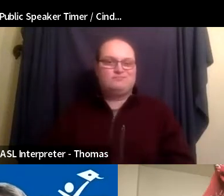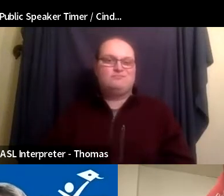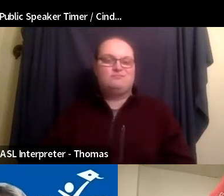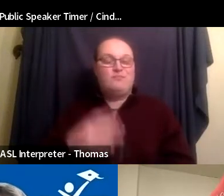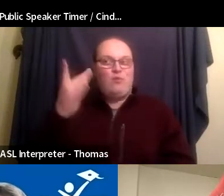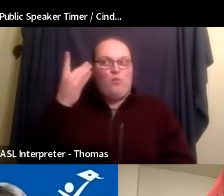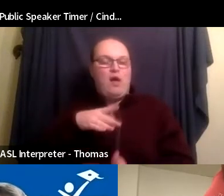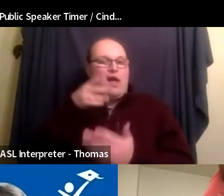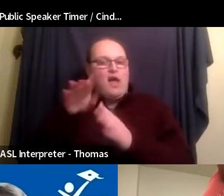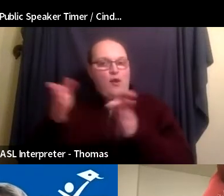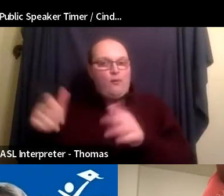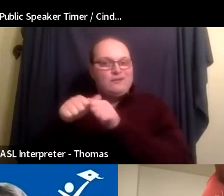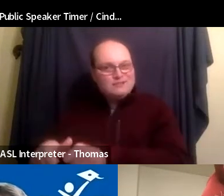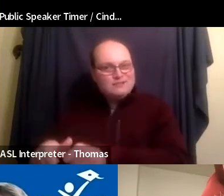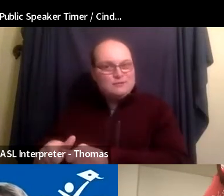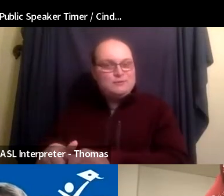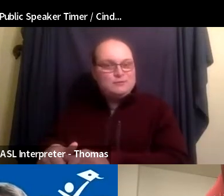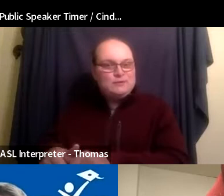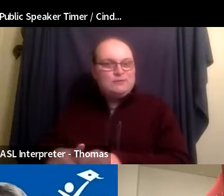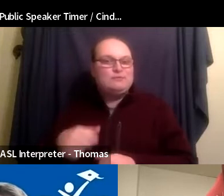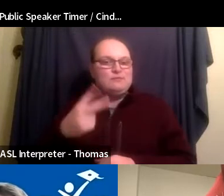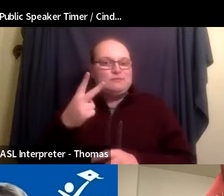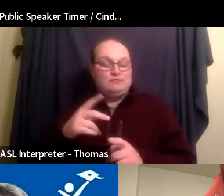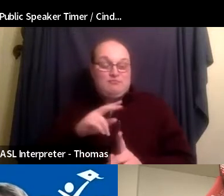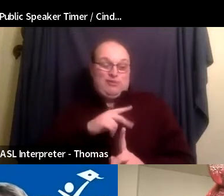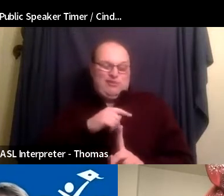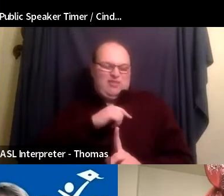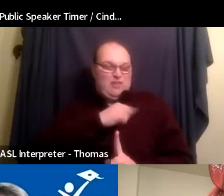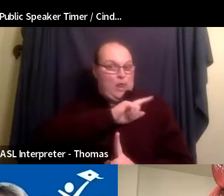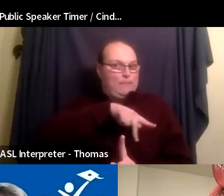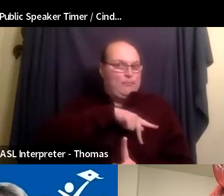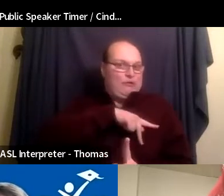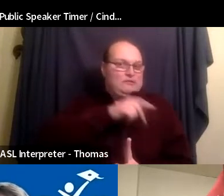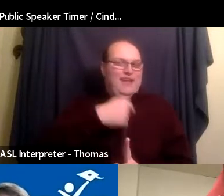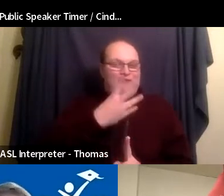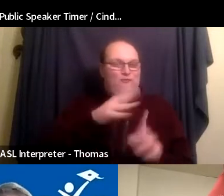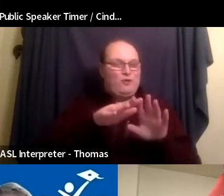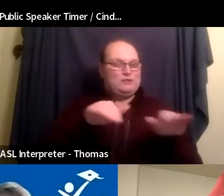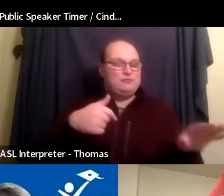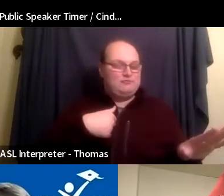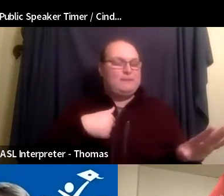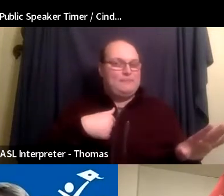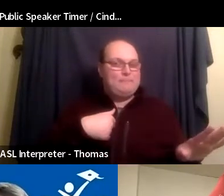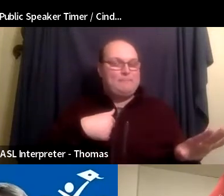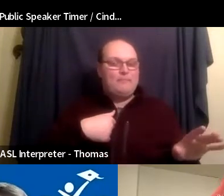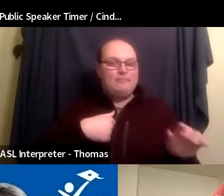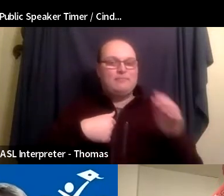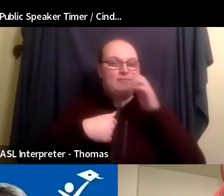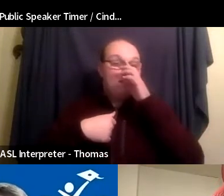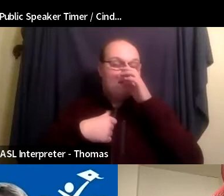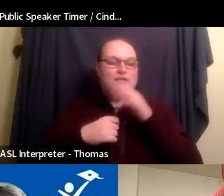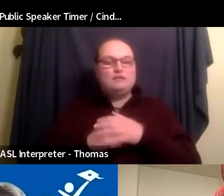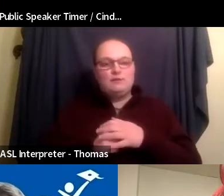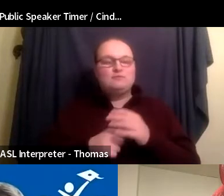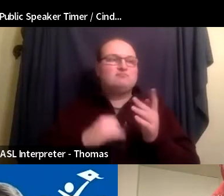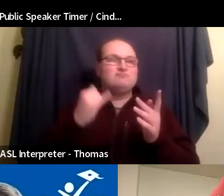Ridge Elementary open. The personal side is I have four children. And so if